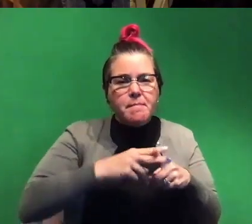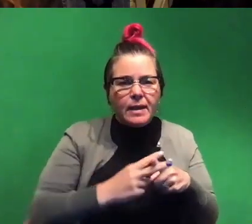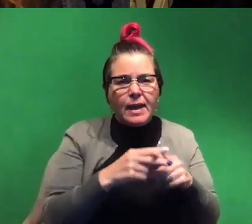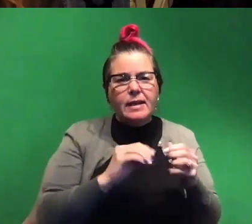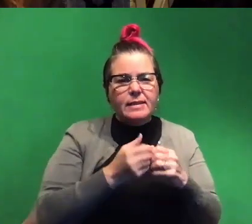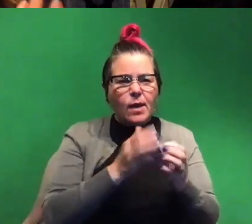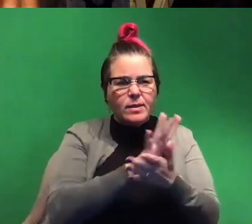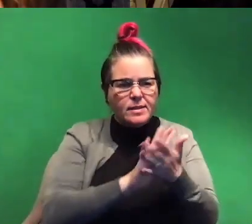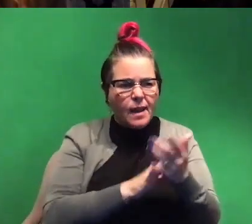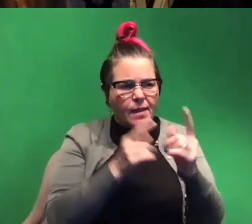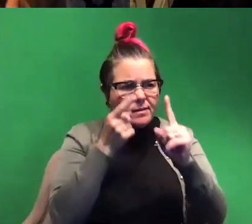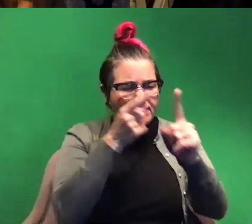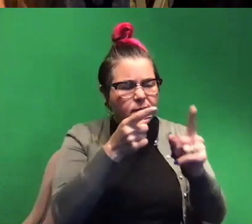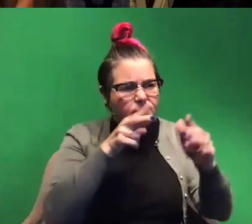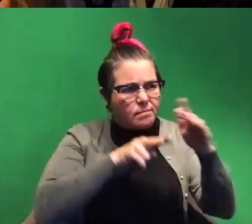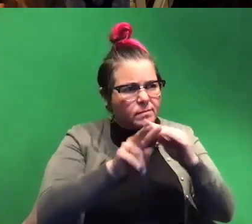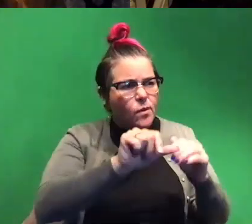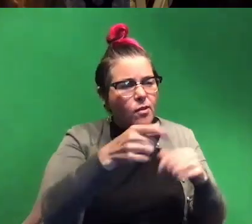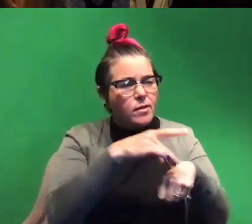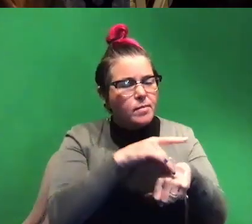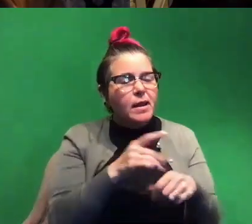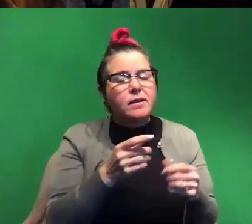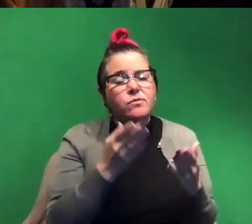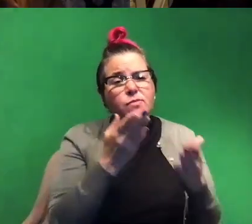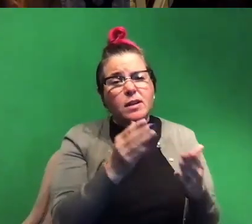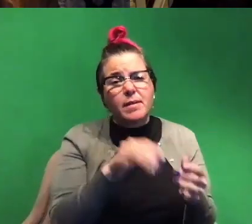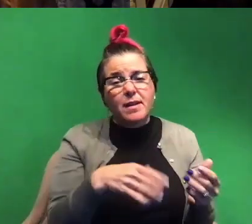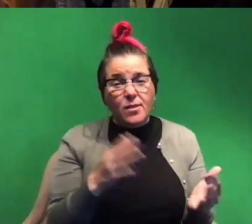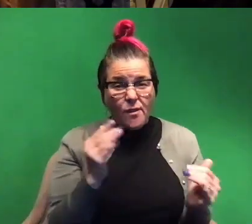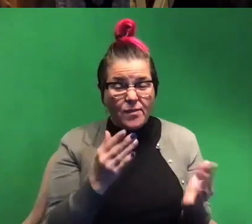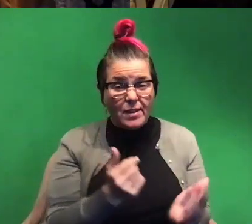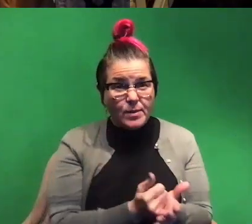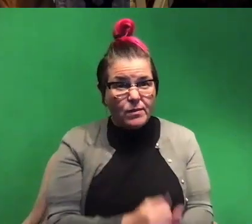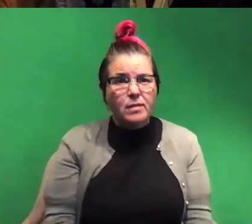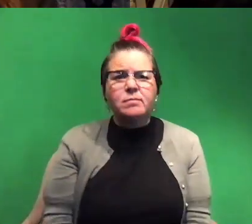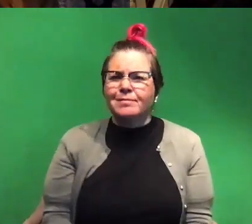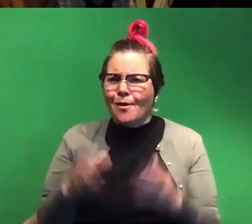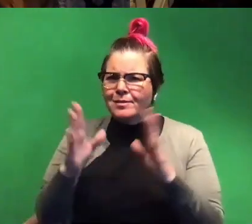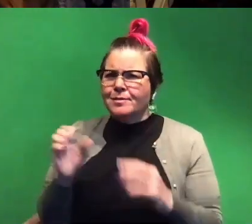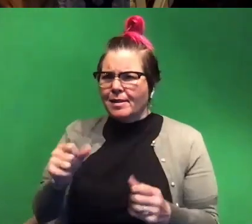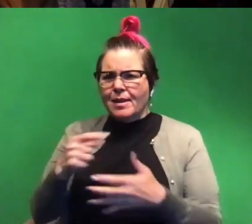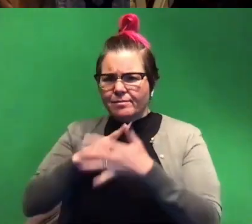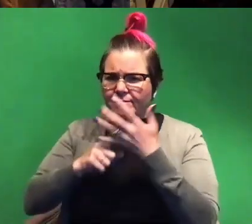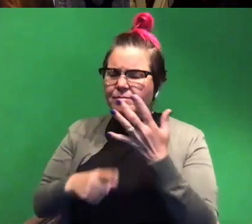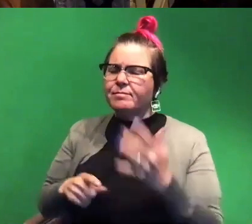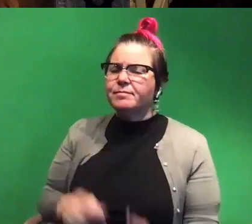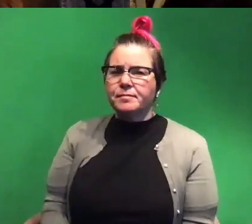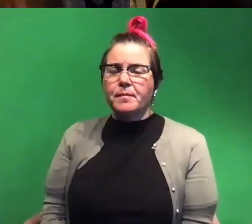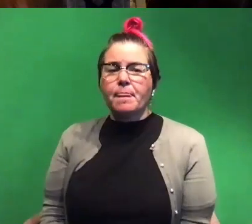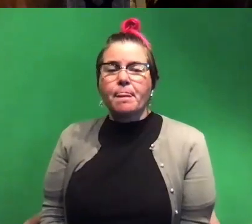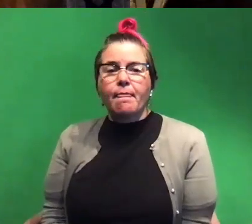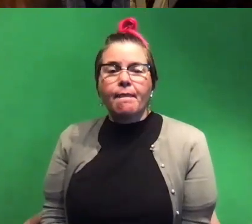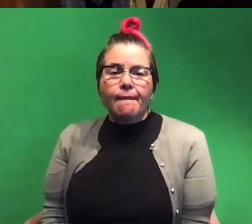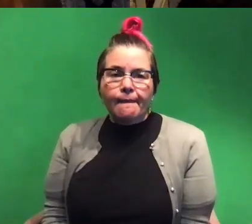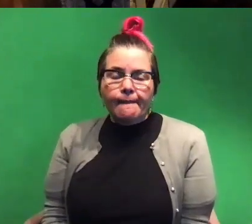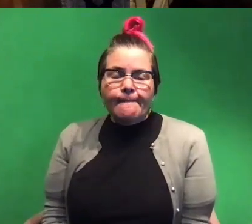planets. So I would recommend looking into that. Hopefully that was helpful. Awesome. That's a lot of cool stuff to check out. Totally.